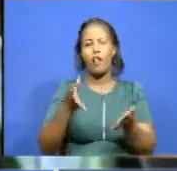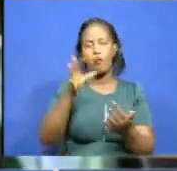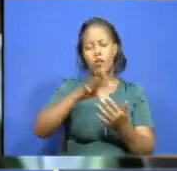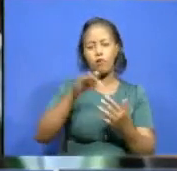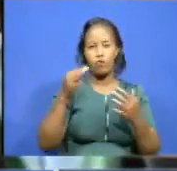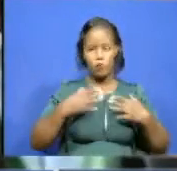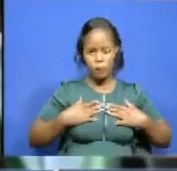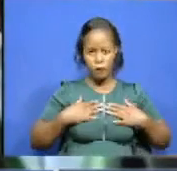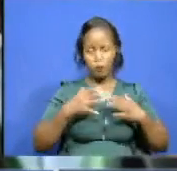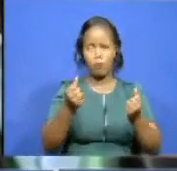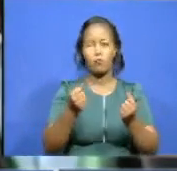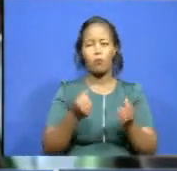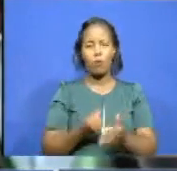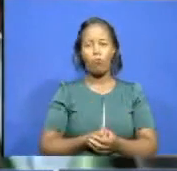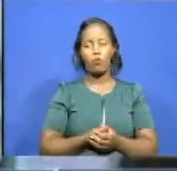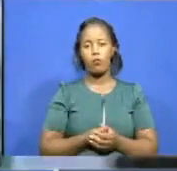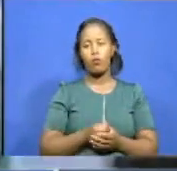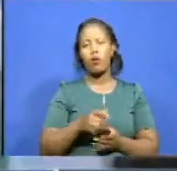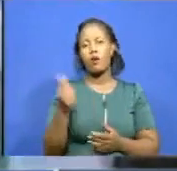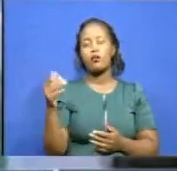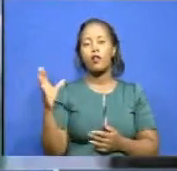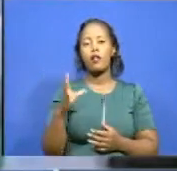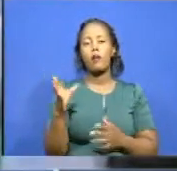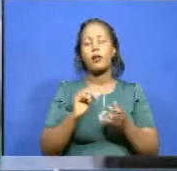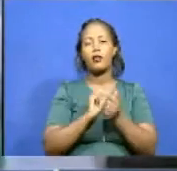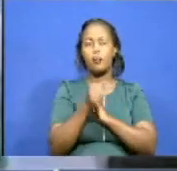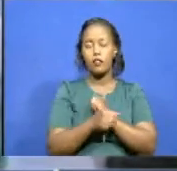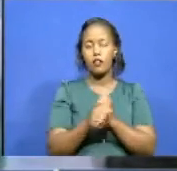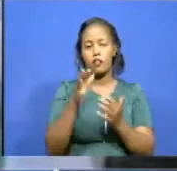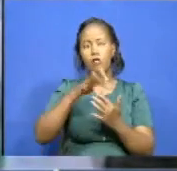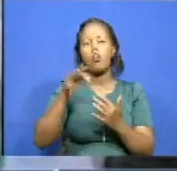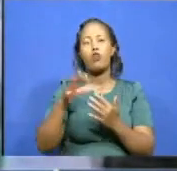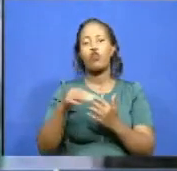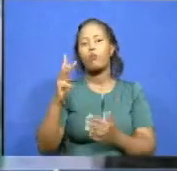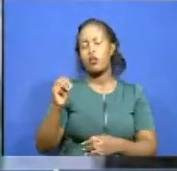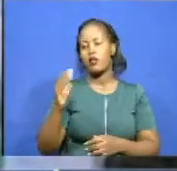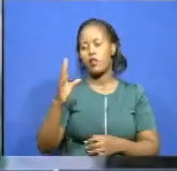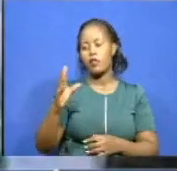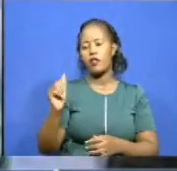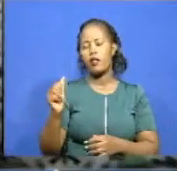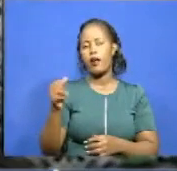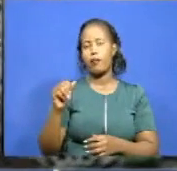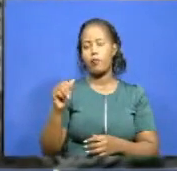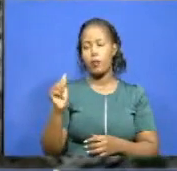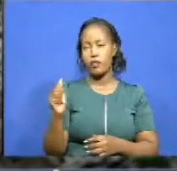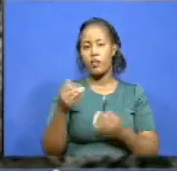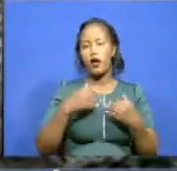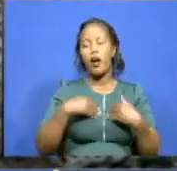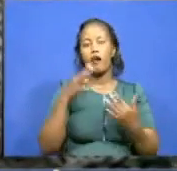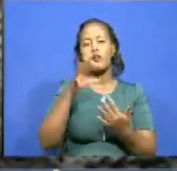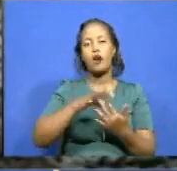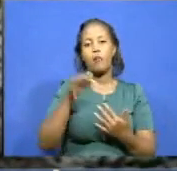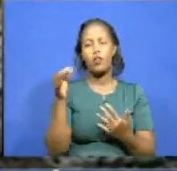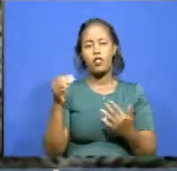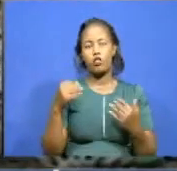health. In other cabinet changes, nominated member of County Assembly Peter Matunge has been appointed to head